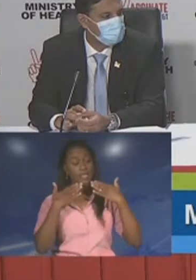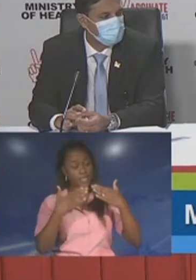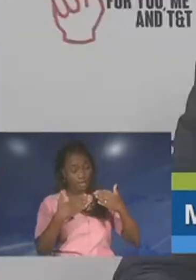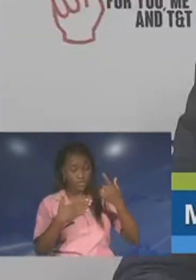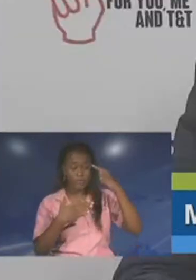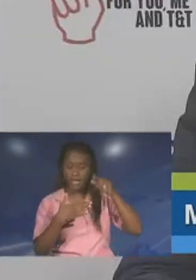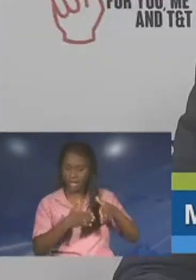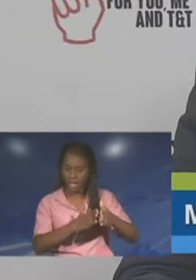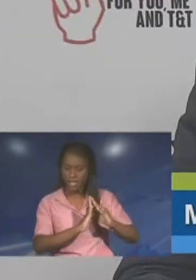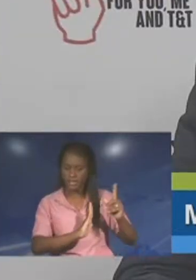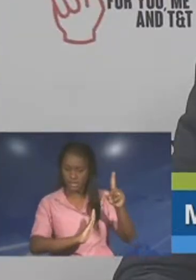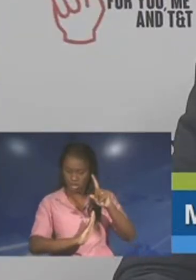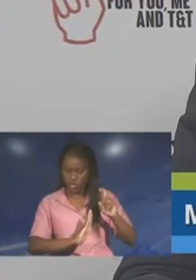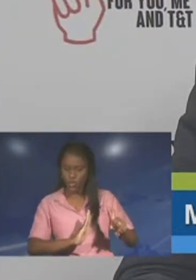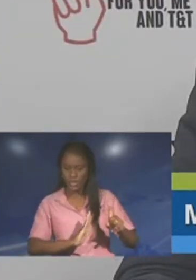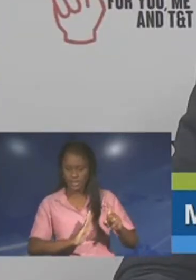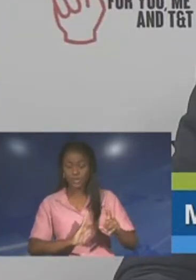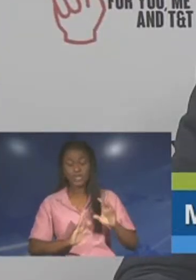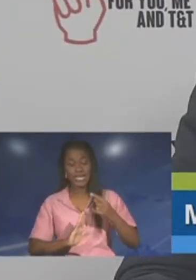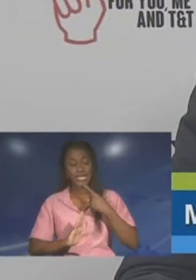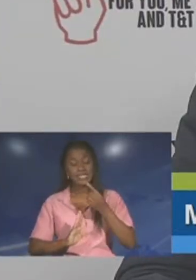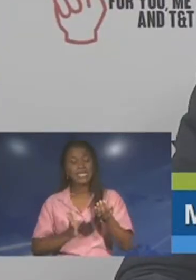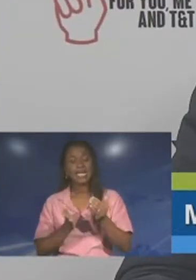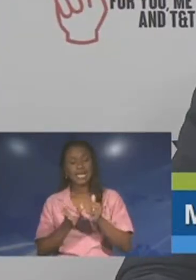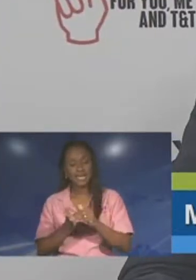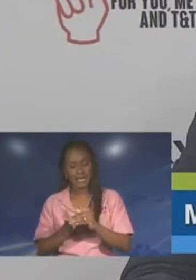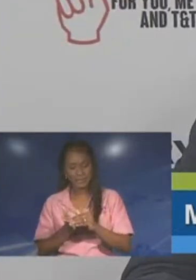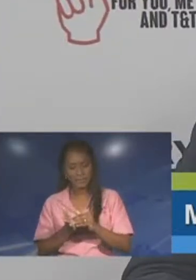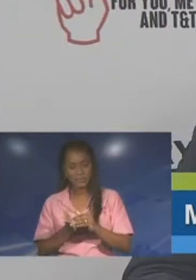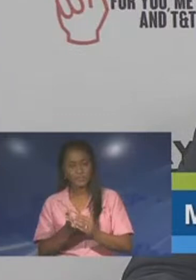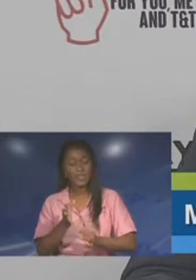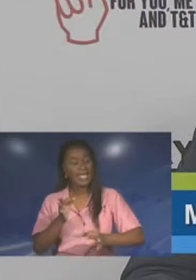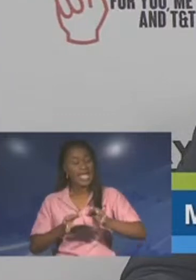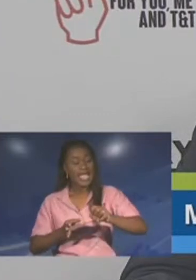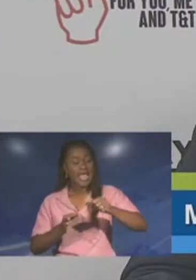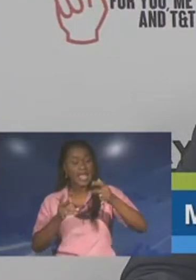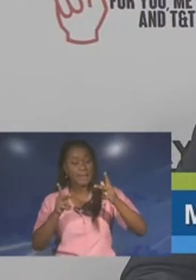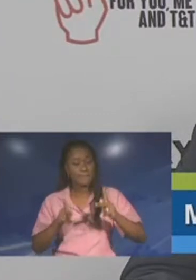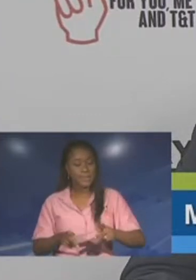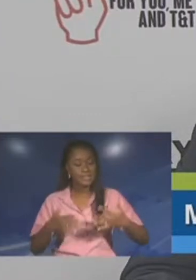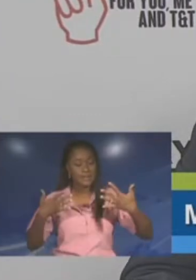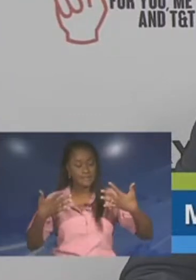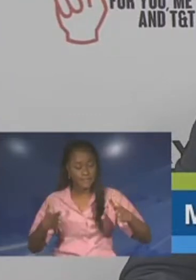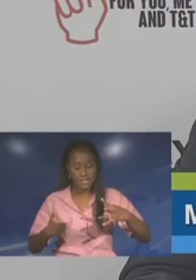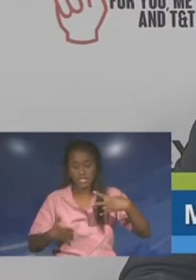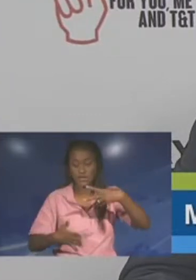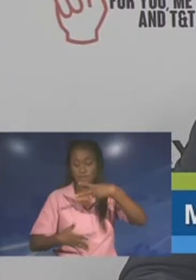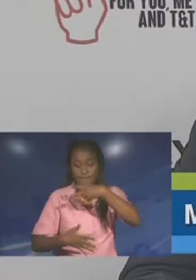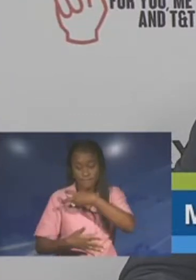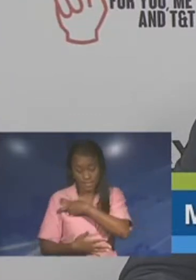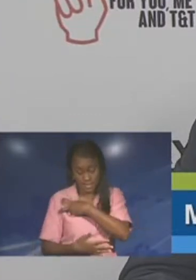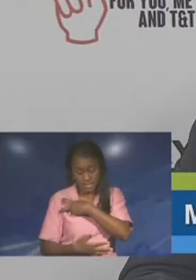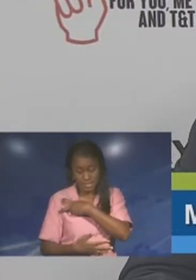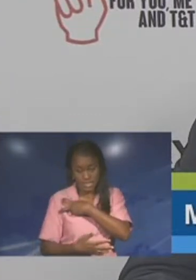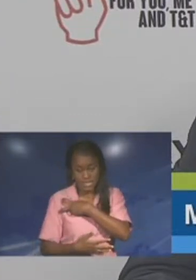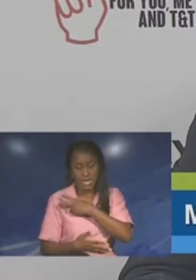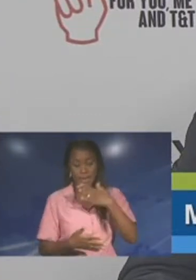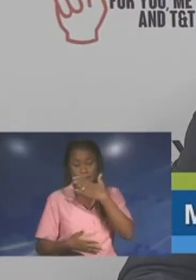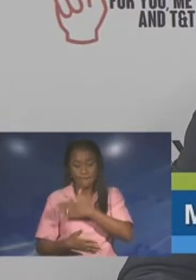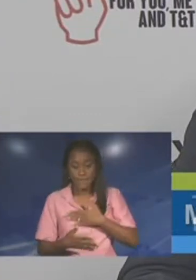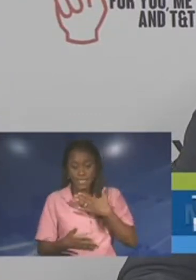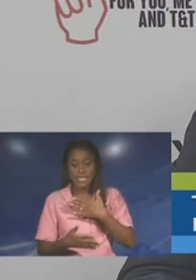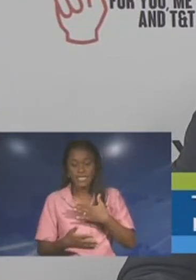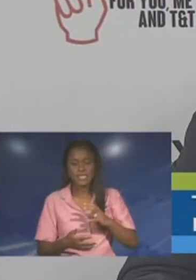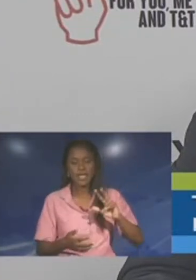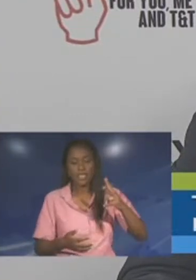you for asking, so we could reiterate it. As I said, anybody who has been vaccinated, please get